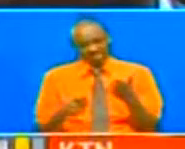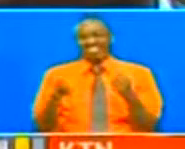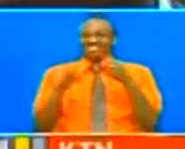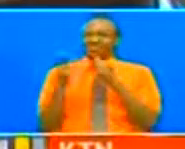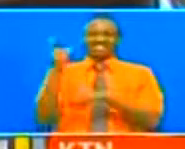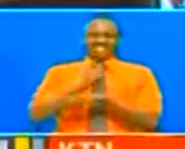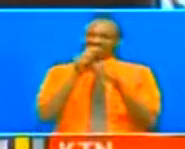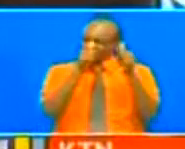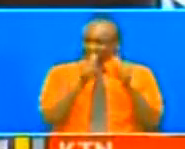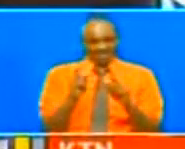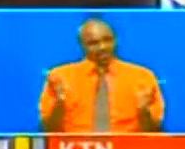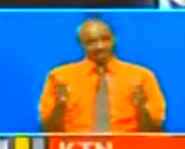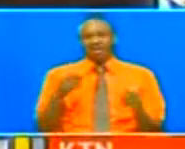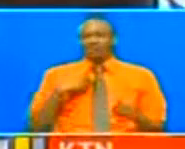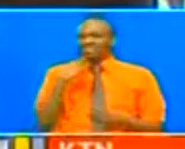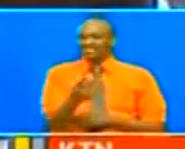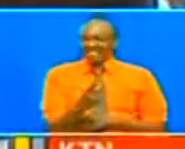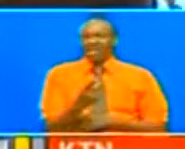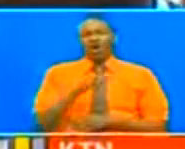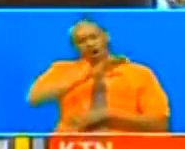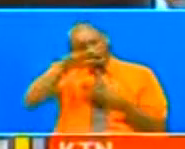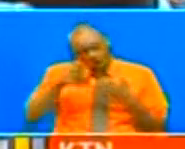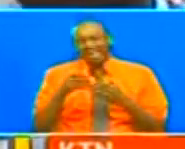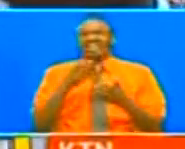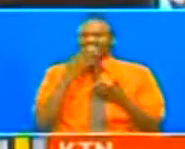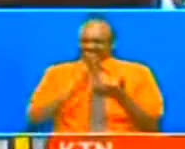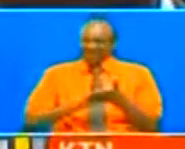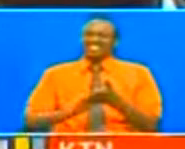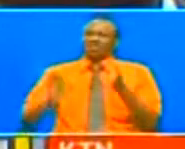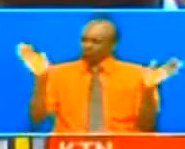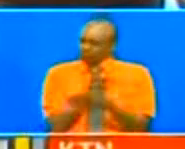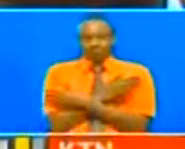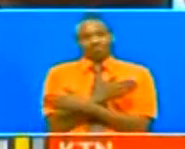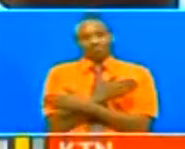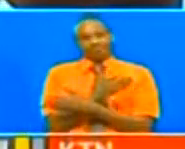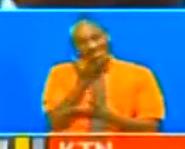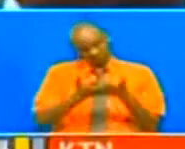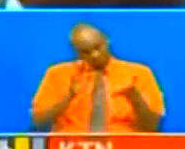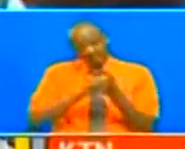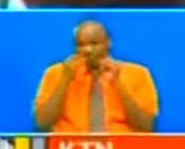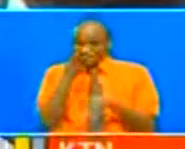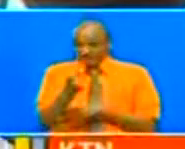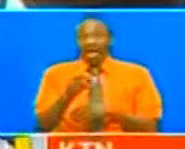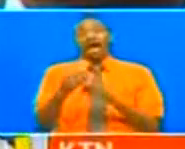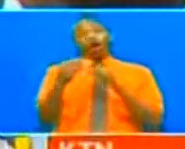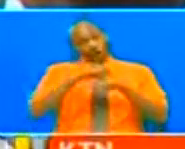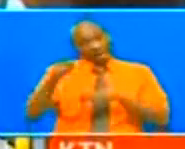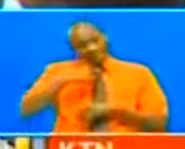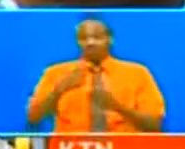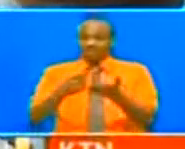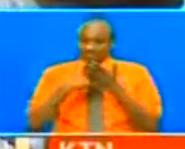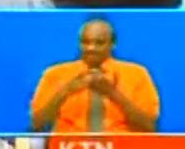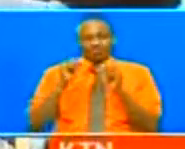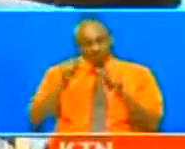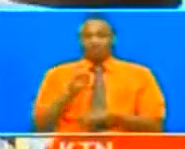7 days notice. Revoke all those gazette notices immediately and call us for a discussion and we